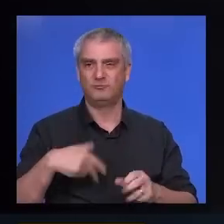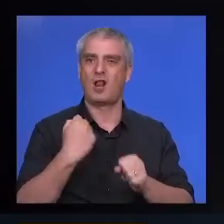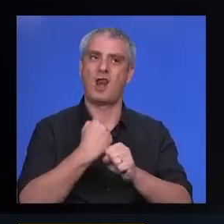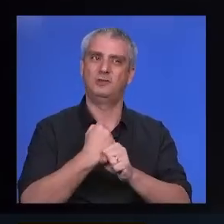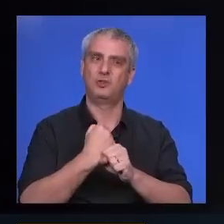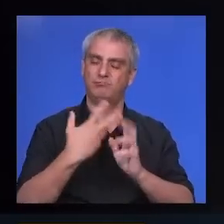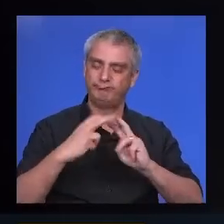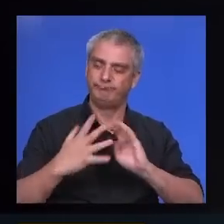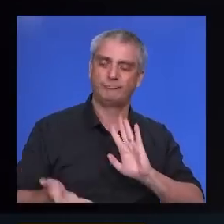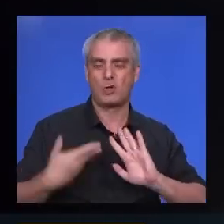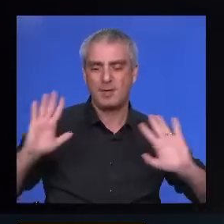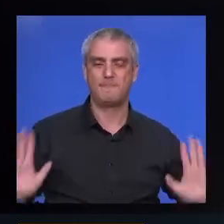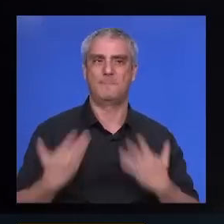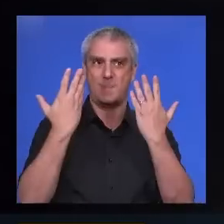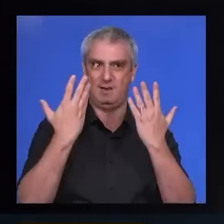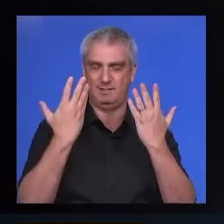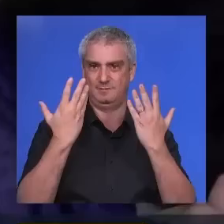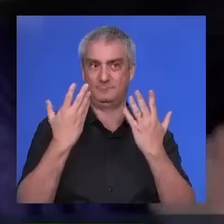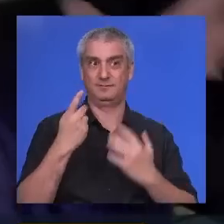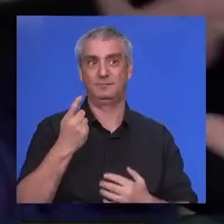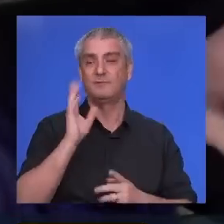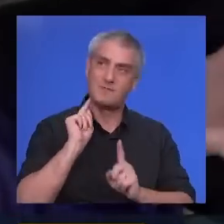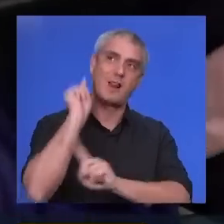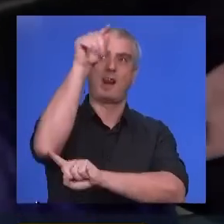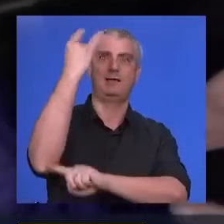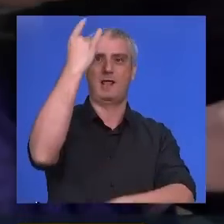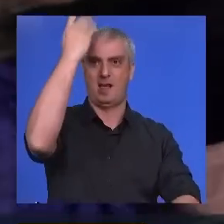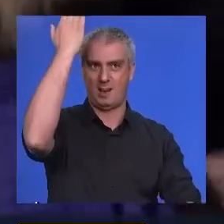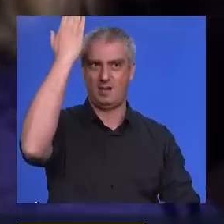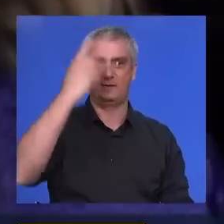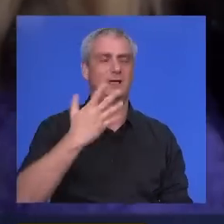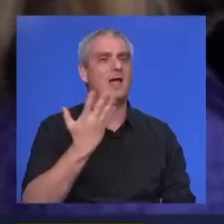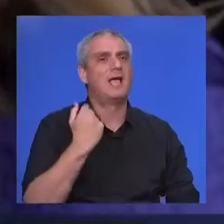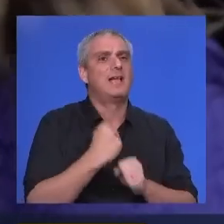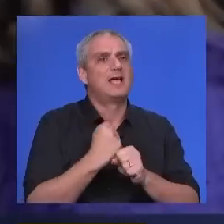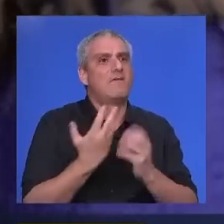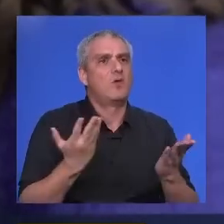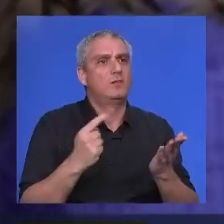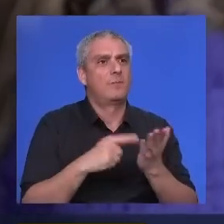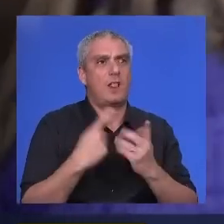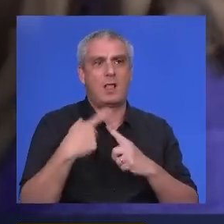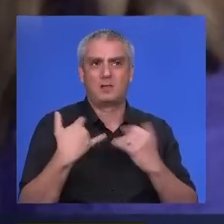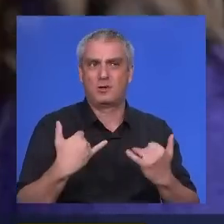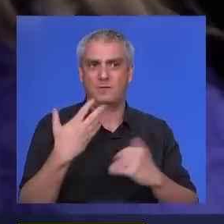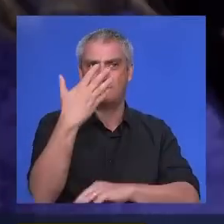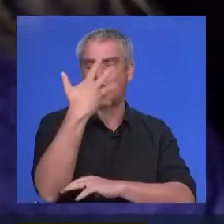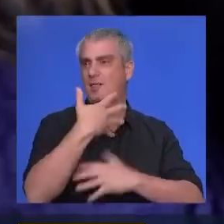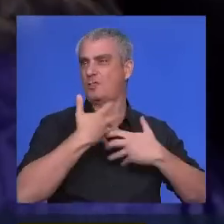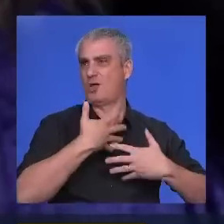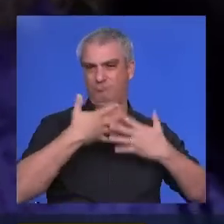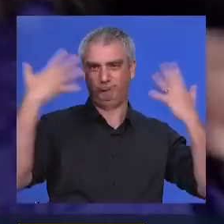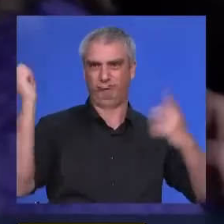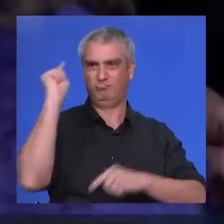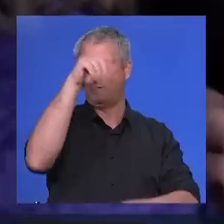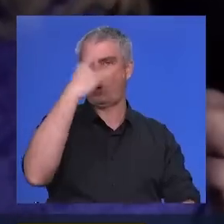to do more research and outreach in space. And how is it going to work? Because until today, all the big countries who went to